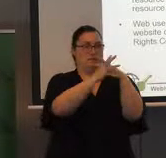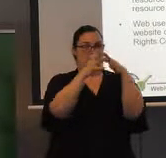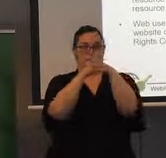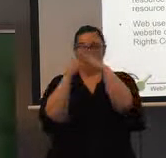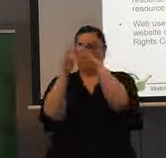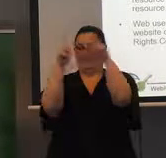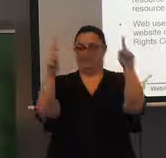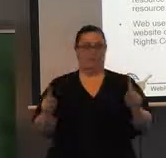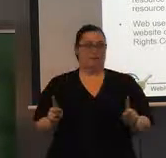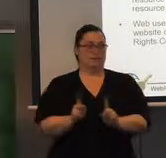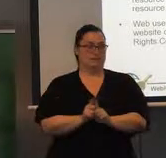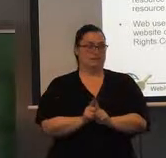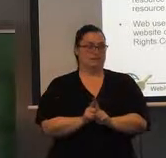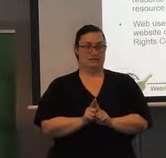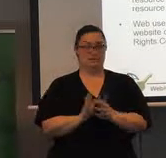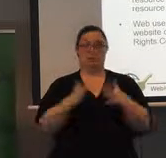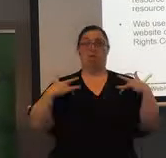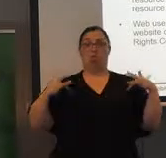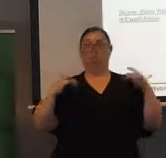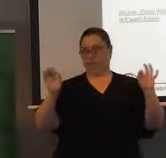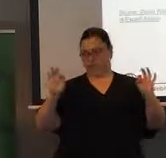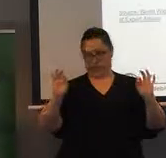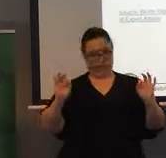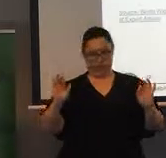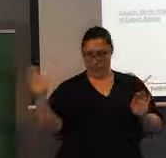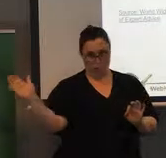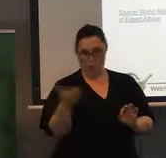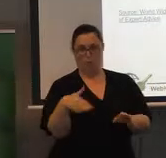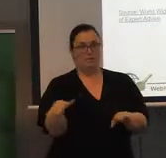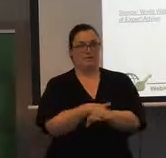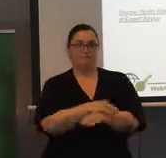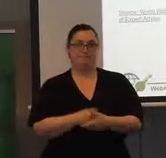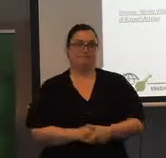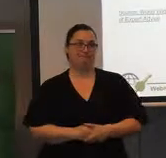website. So nobody gets a get-out-of-jail-free card on this one.